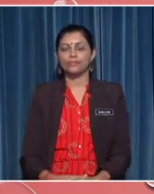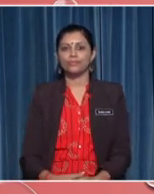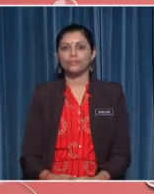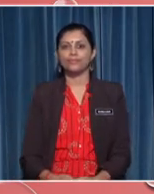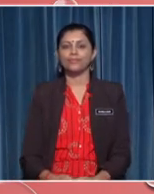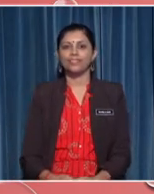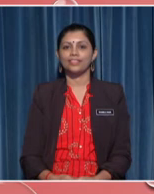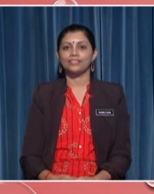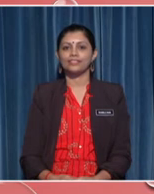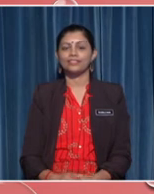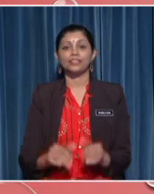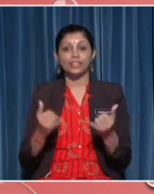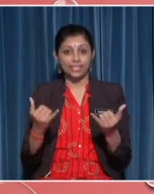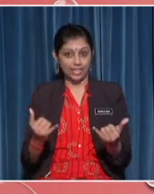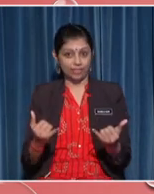Next question.